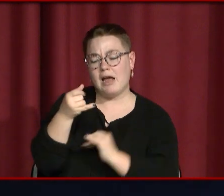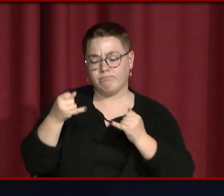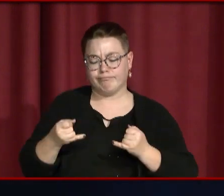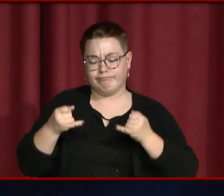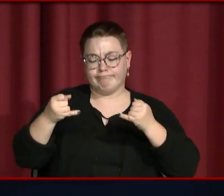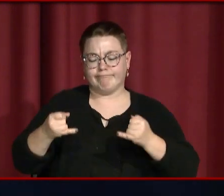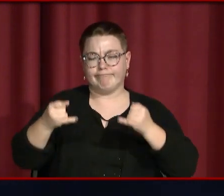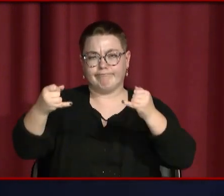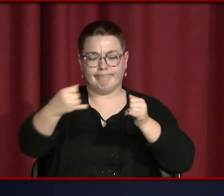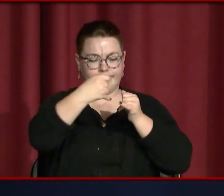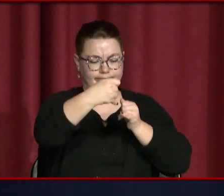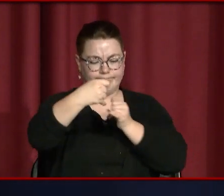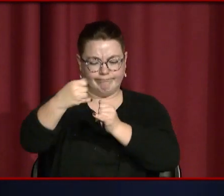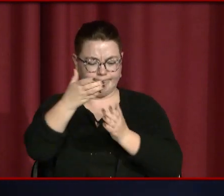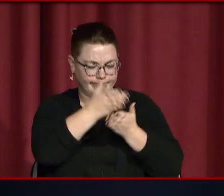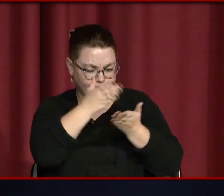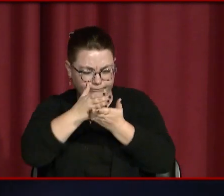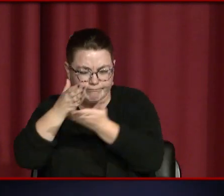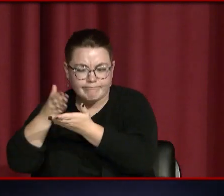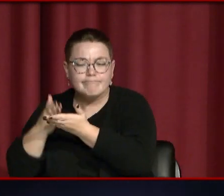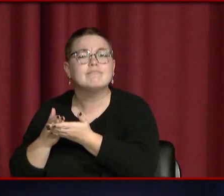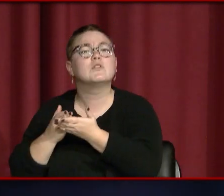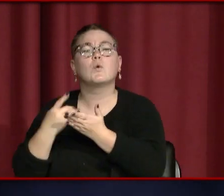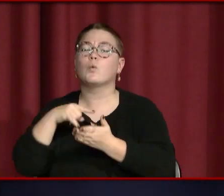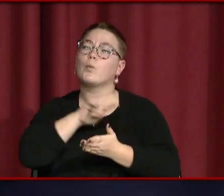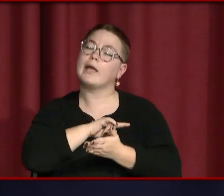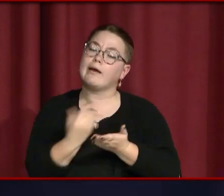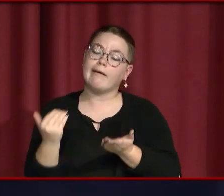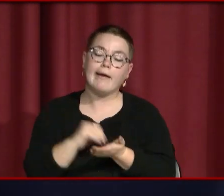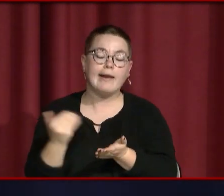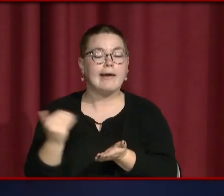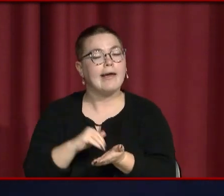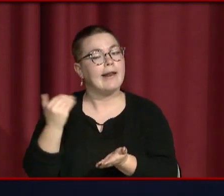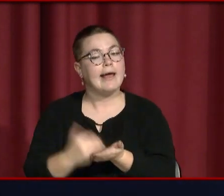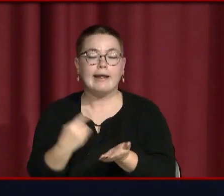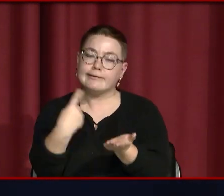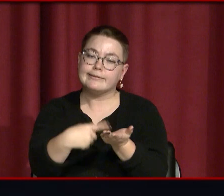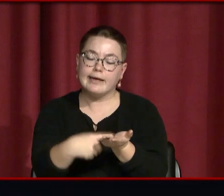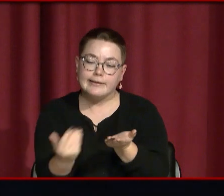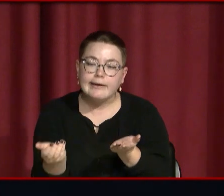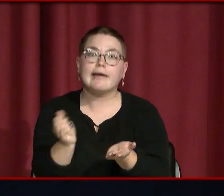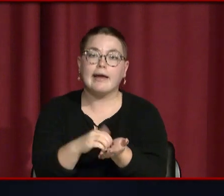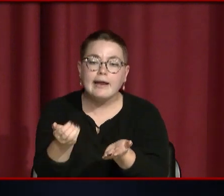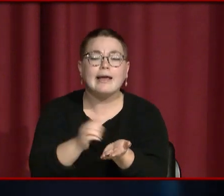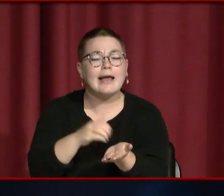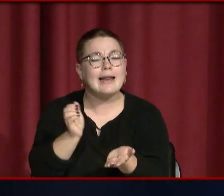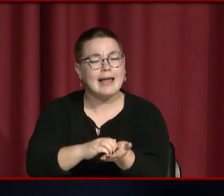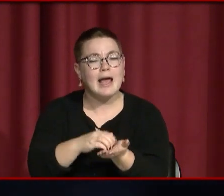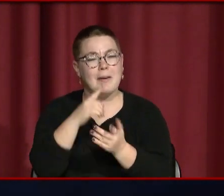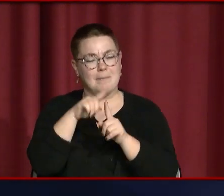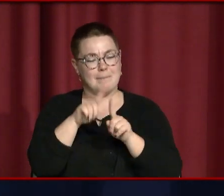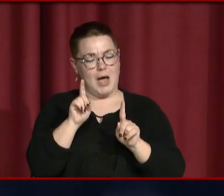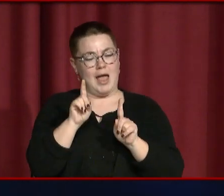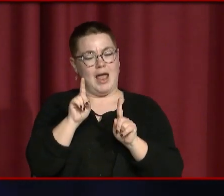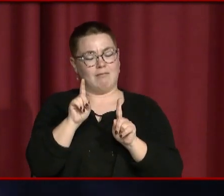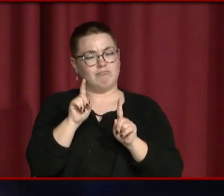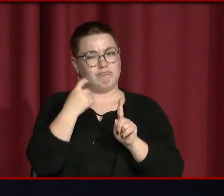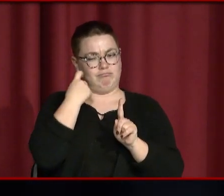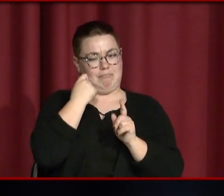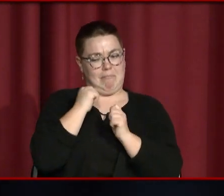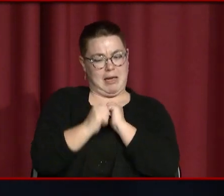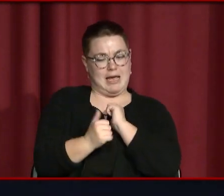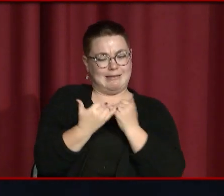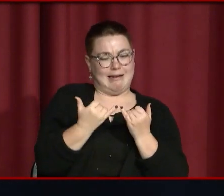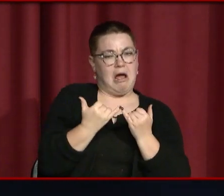a minute to remind people about why we're still talking about redistricting now at the end of 2023 here in Ohio.